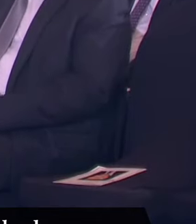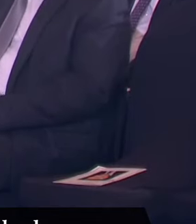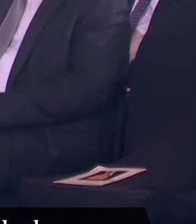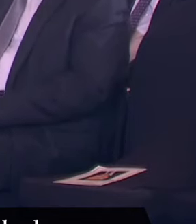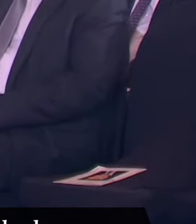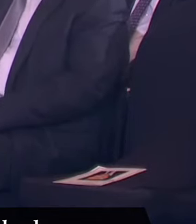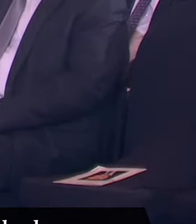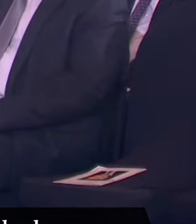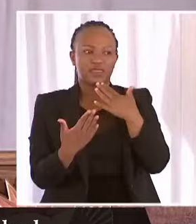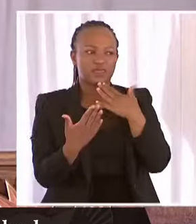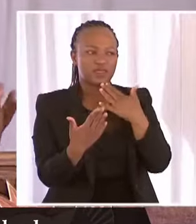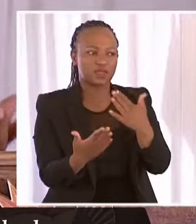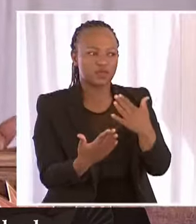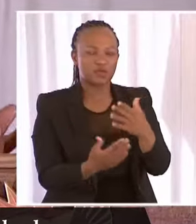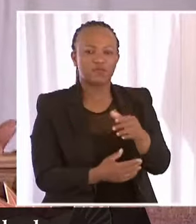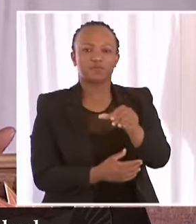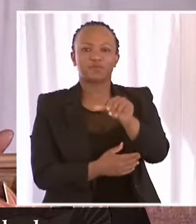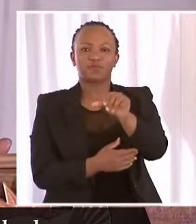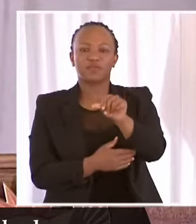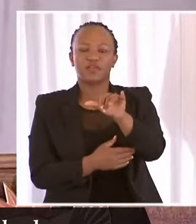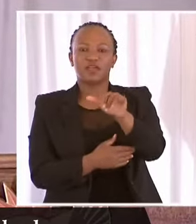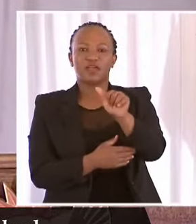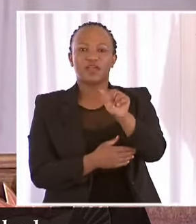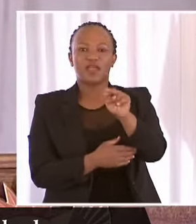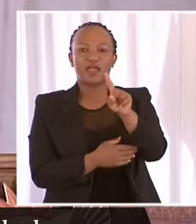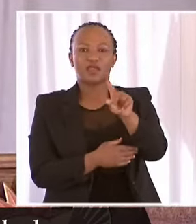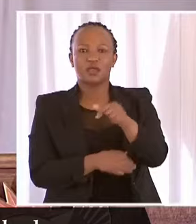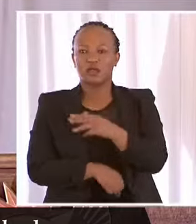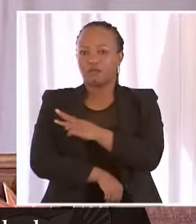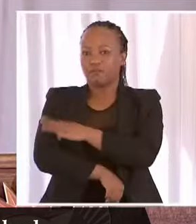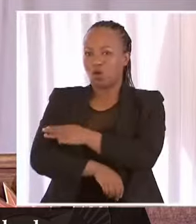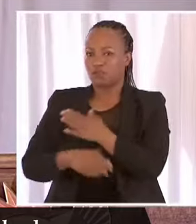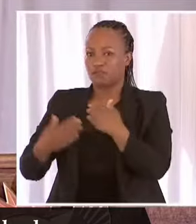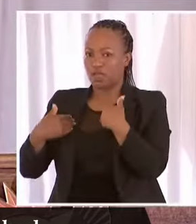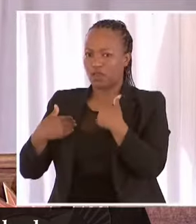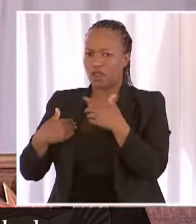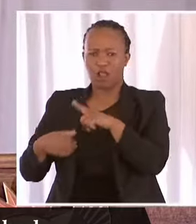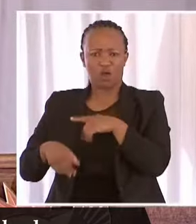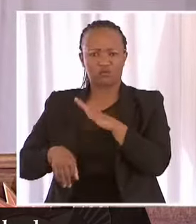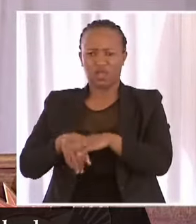Thank you, Ayanda. Ayanda is my boss. He's been my boss for a long